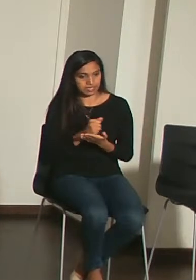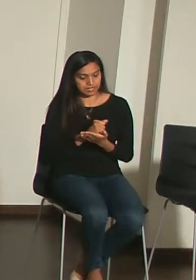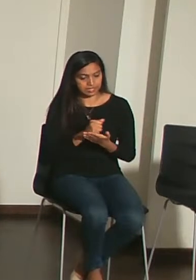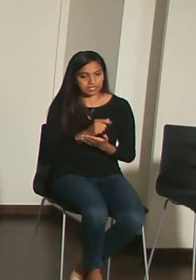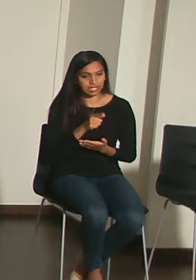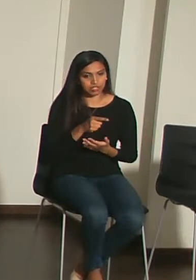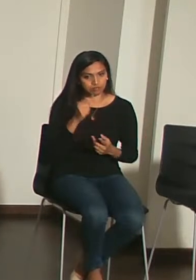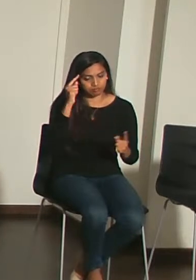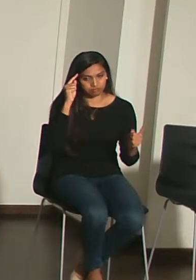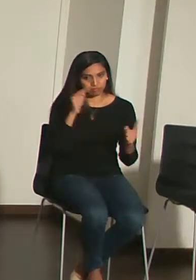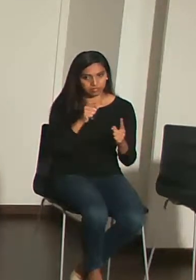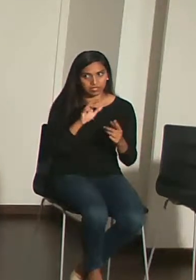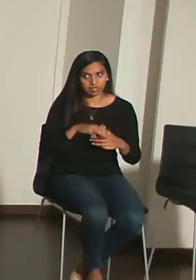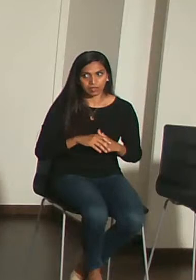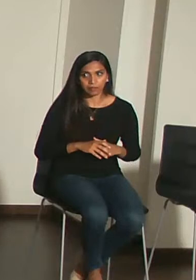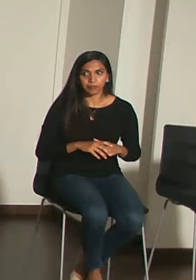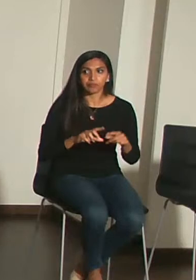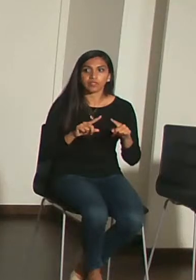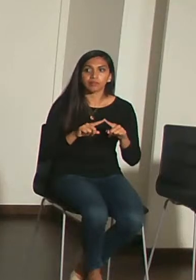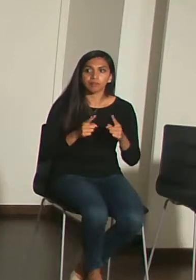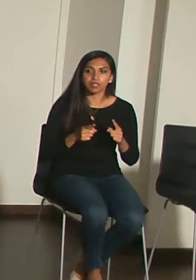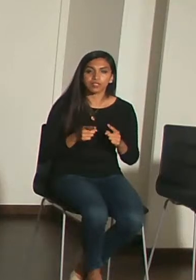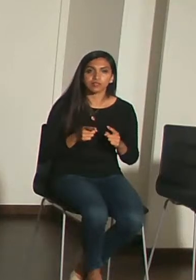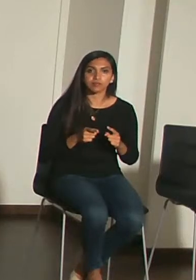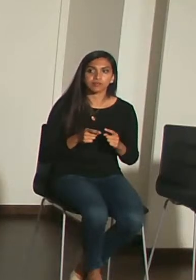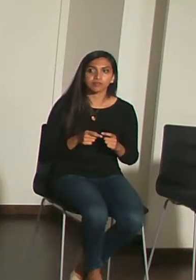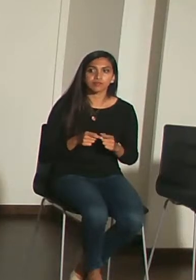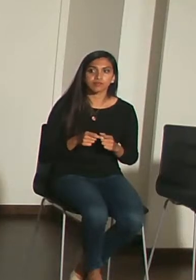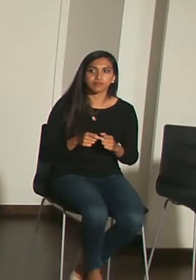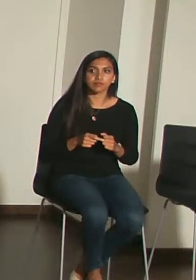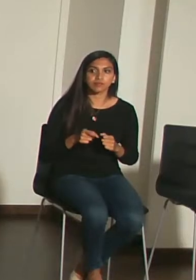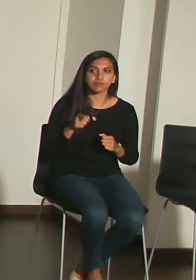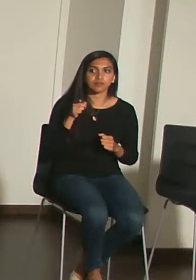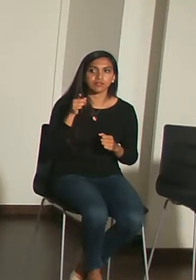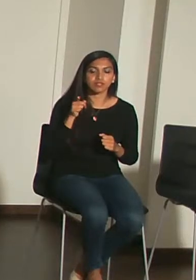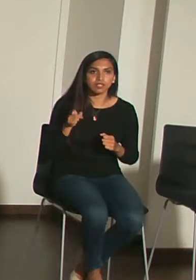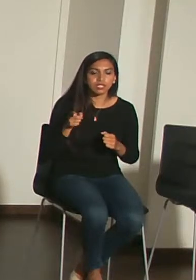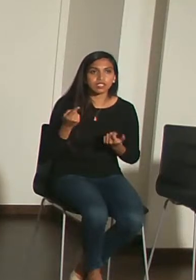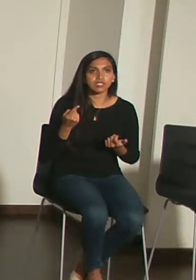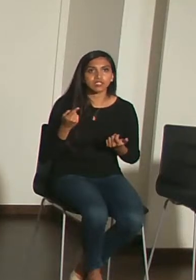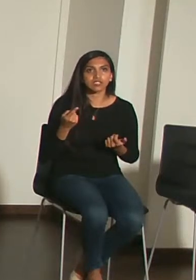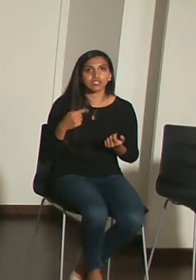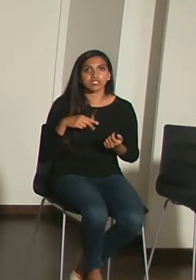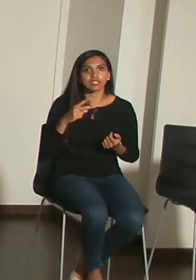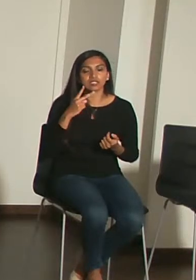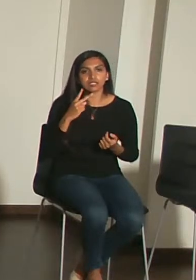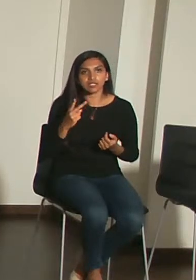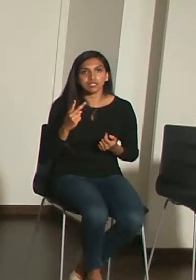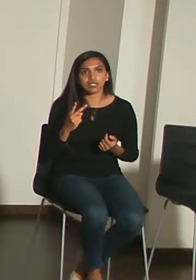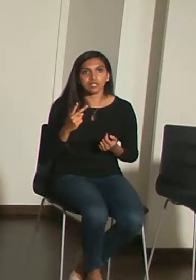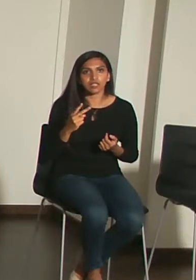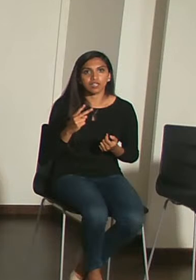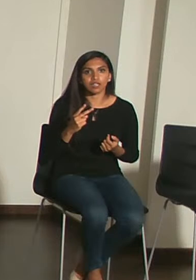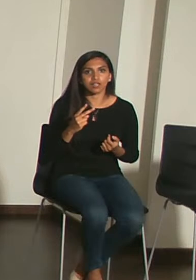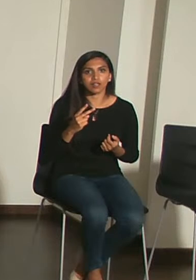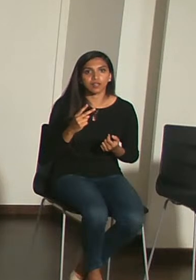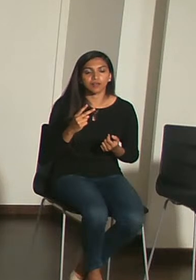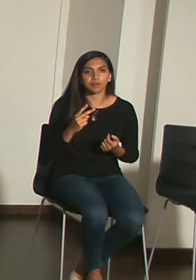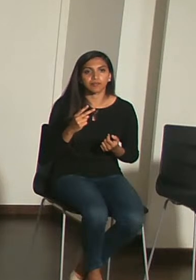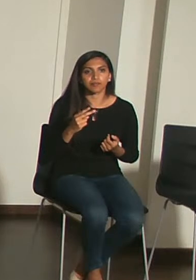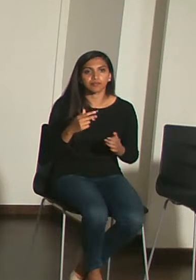practice. But then my provocation also comes from, I think, what you said about the